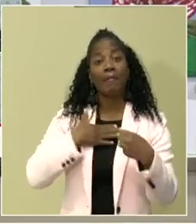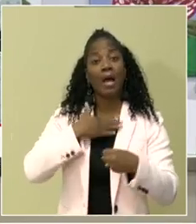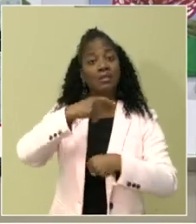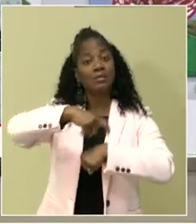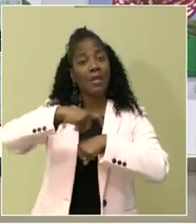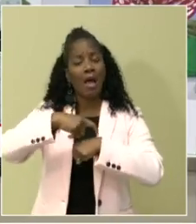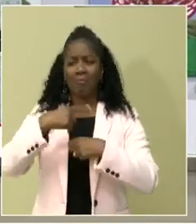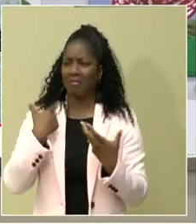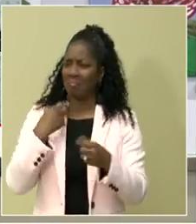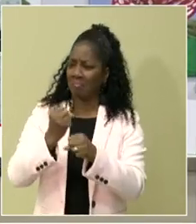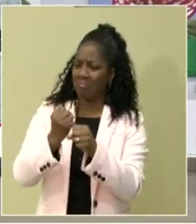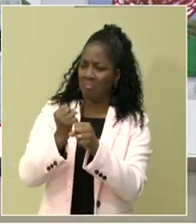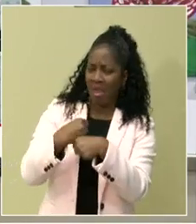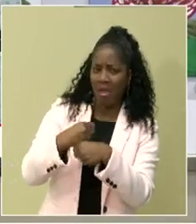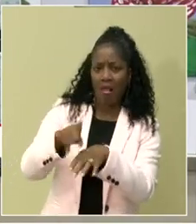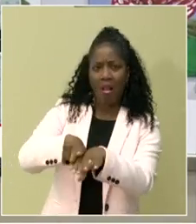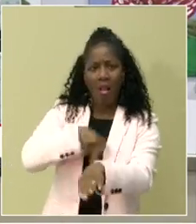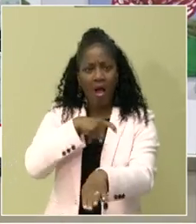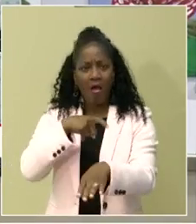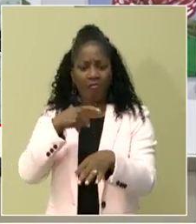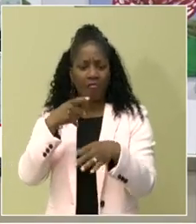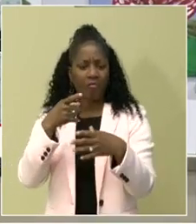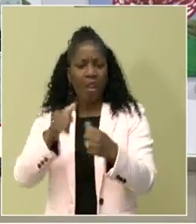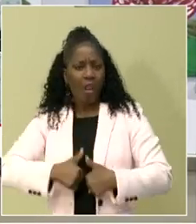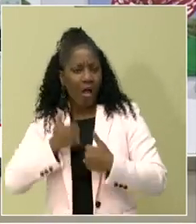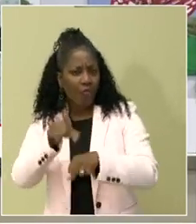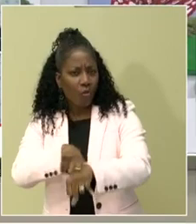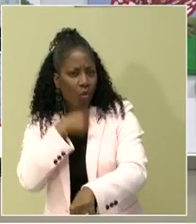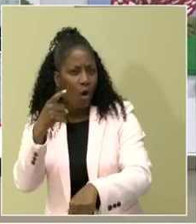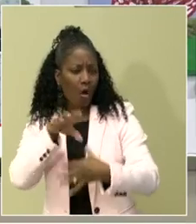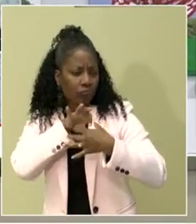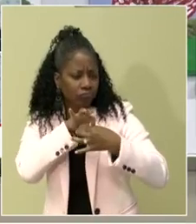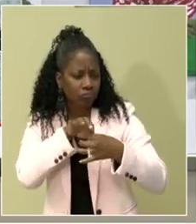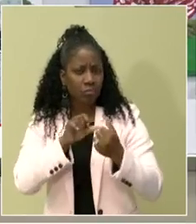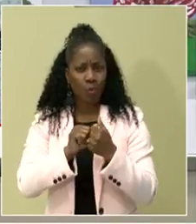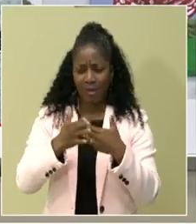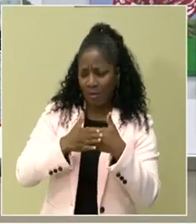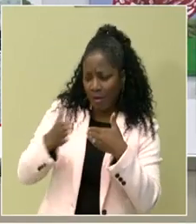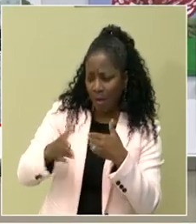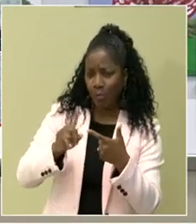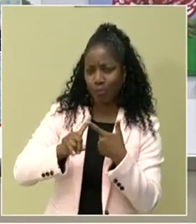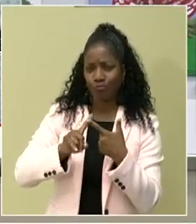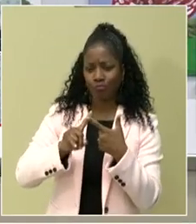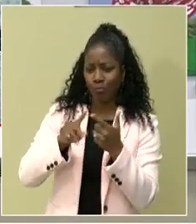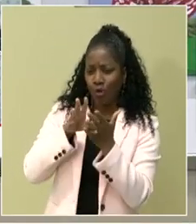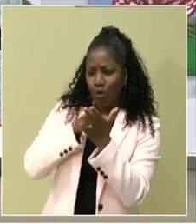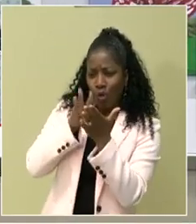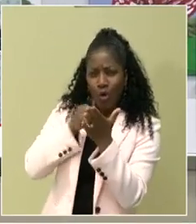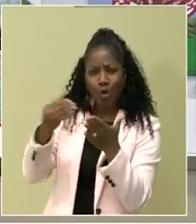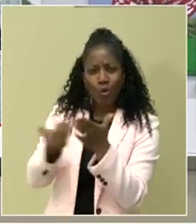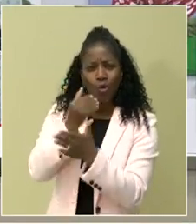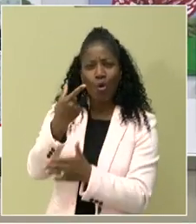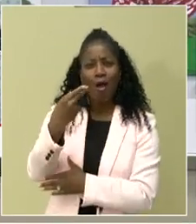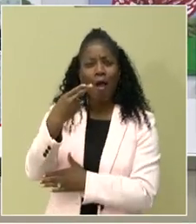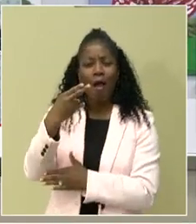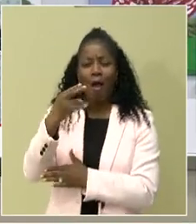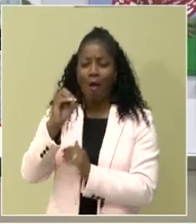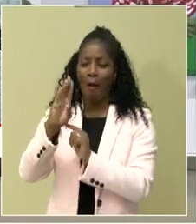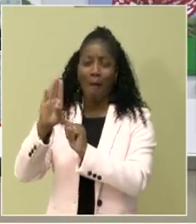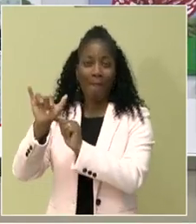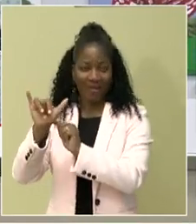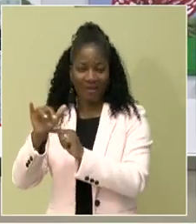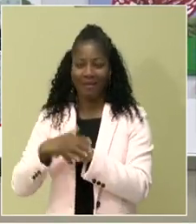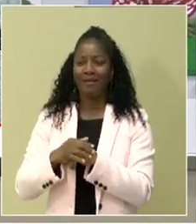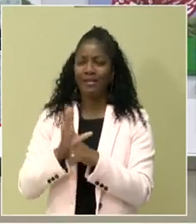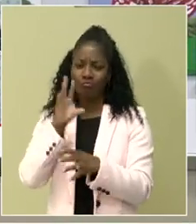make lifelong connections with neighbors, learn new hobbies, engage in exciting activities, and make